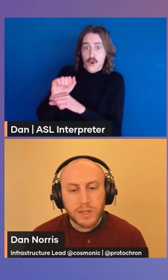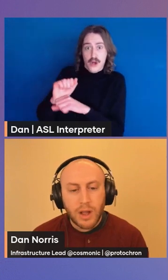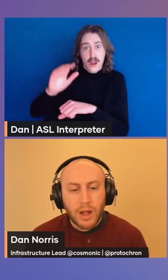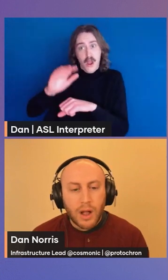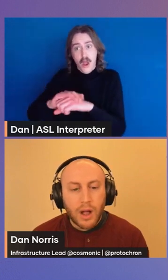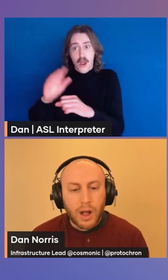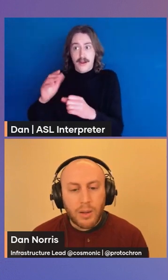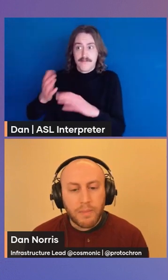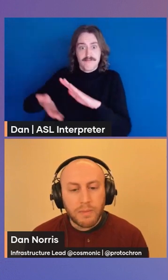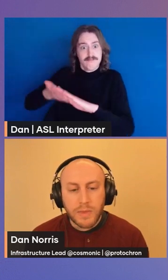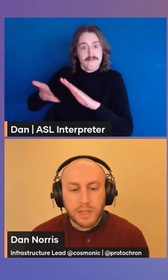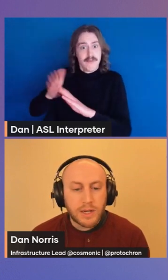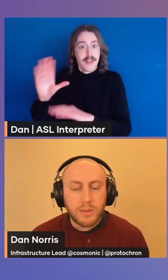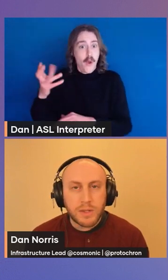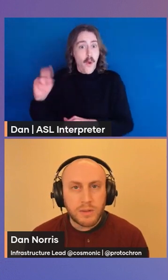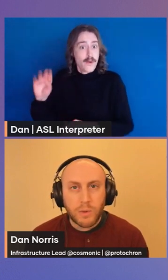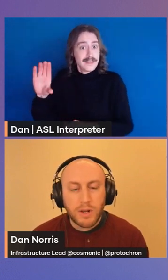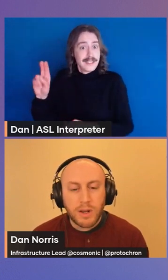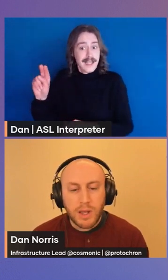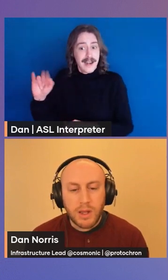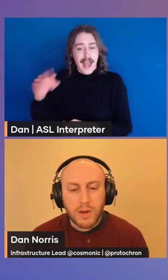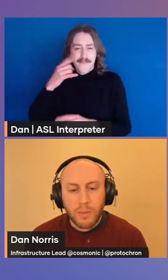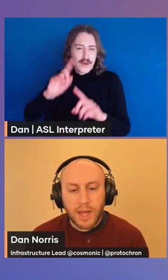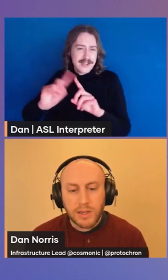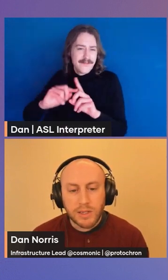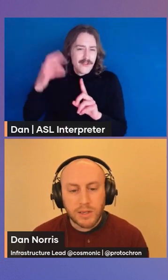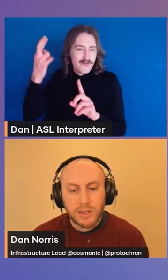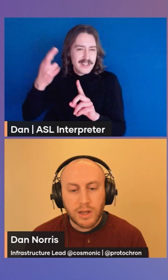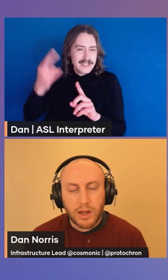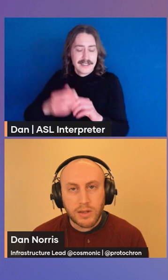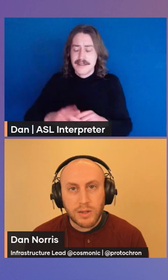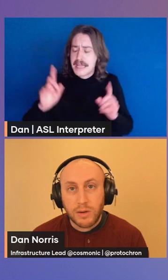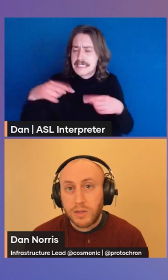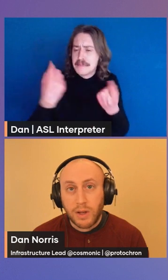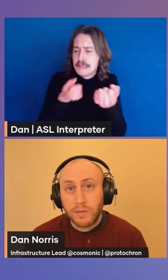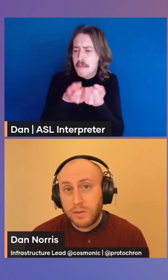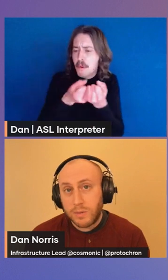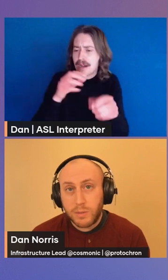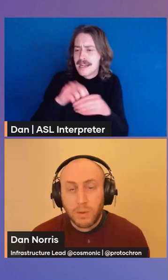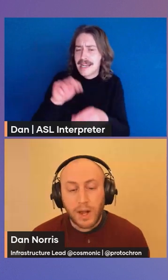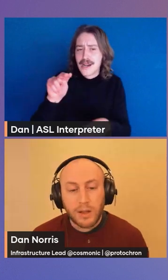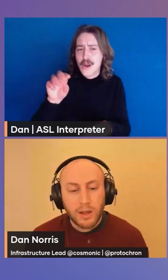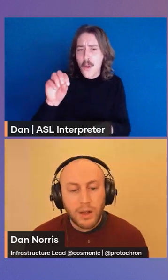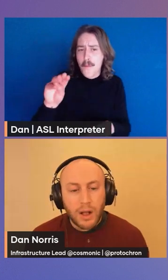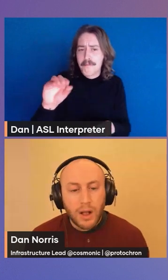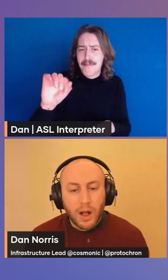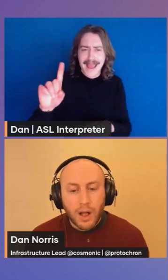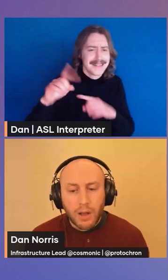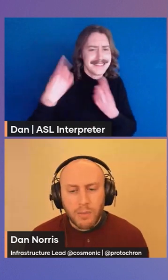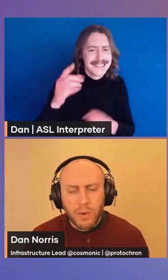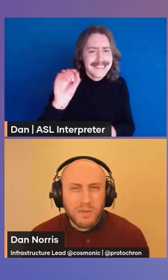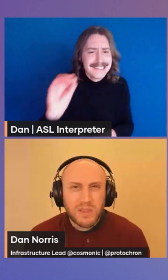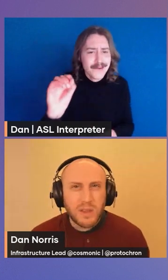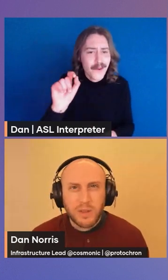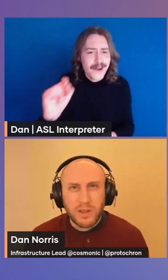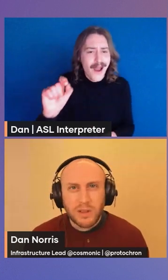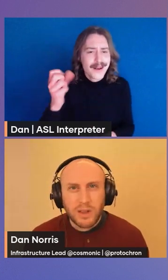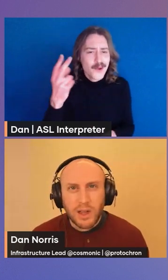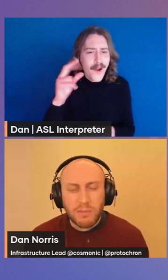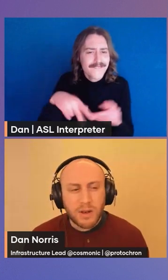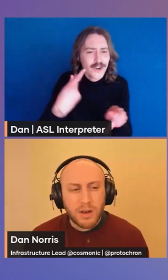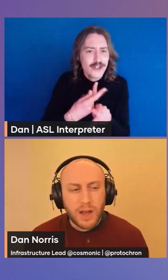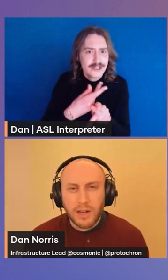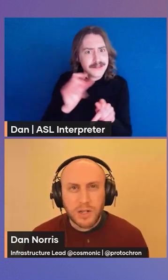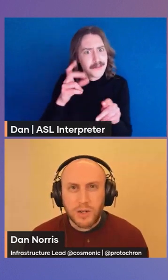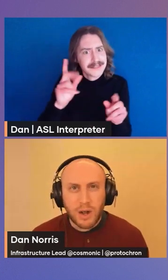purposes. This has actually been supported in Nomad since 0.12, so it's been a while. Though typically,